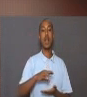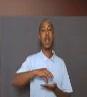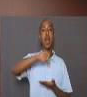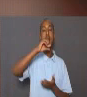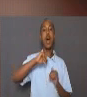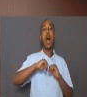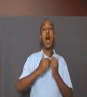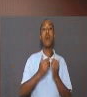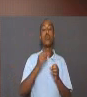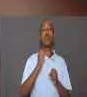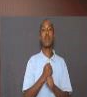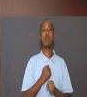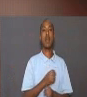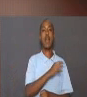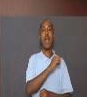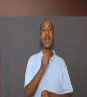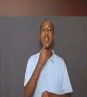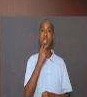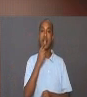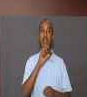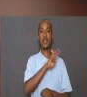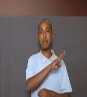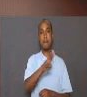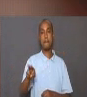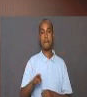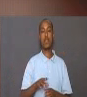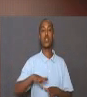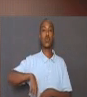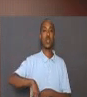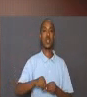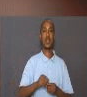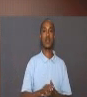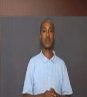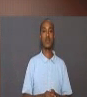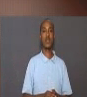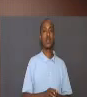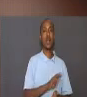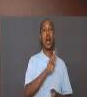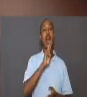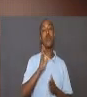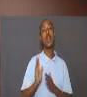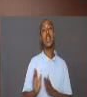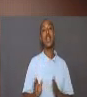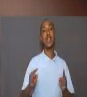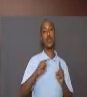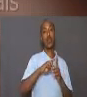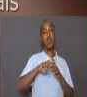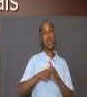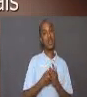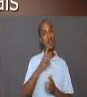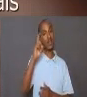how to prepare and test them. Students, are you ready to begin?